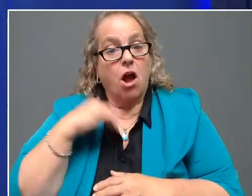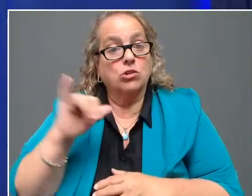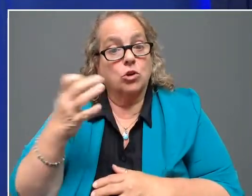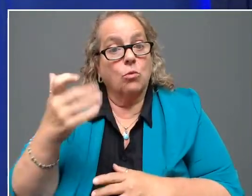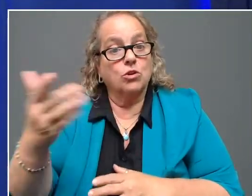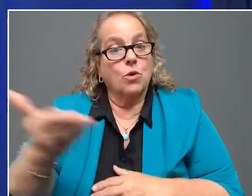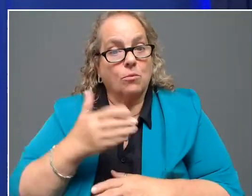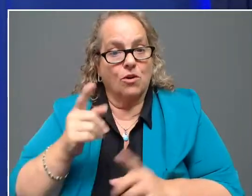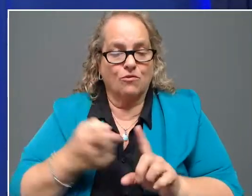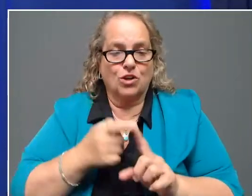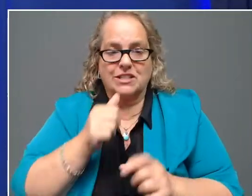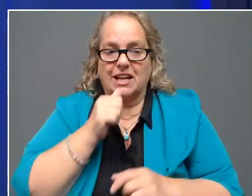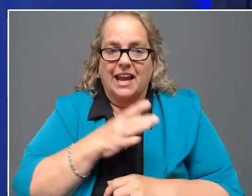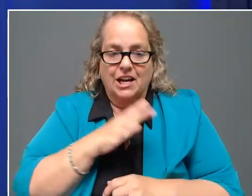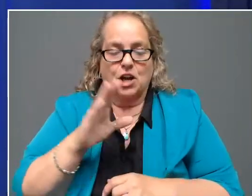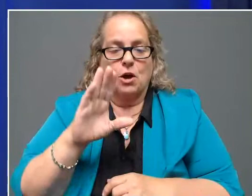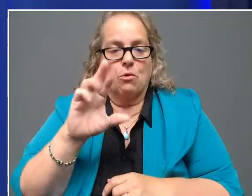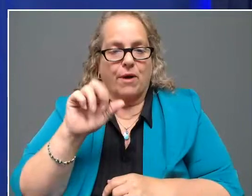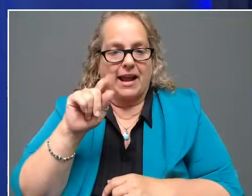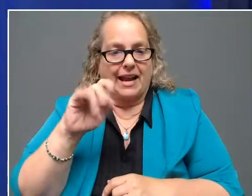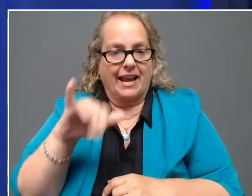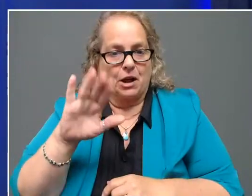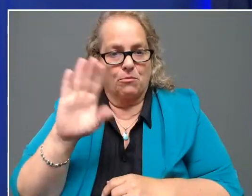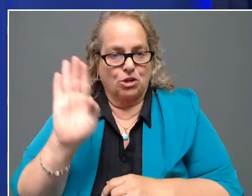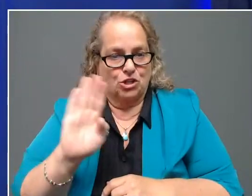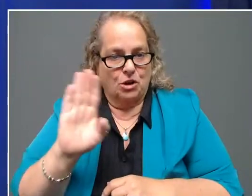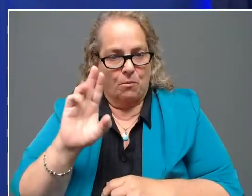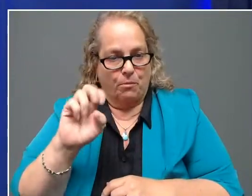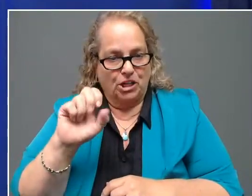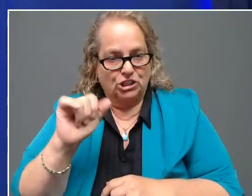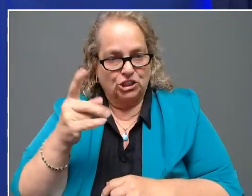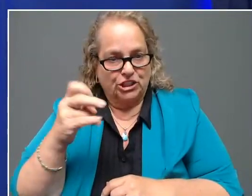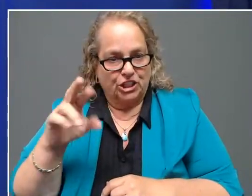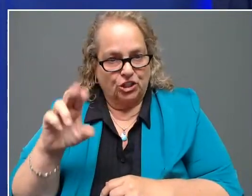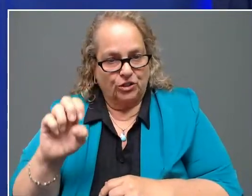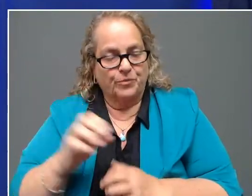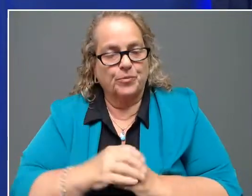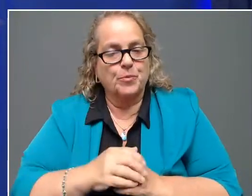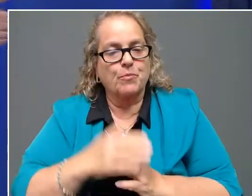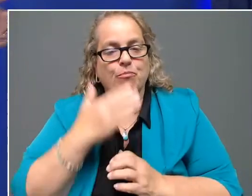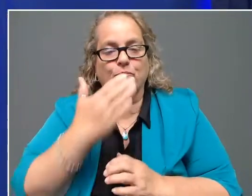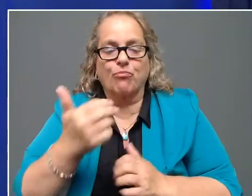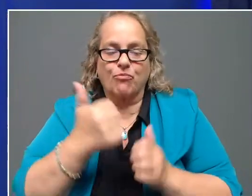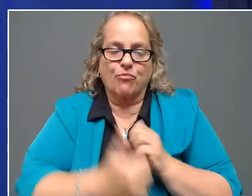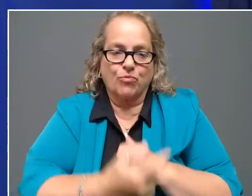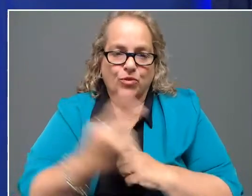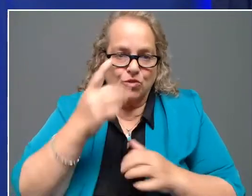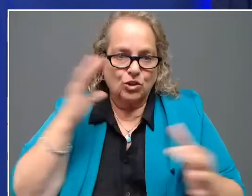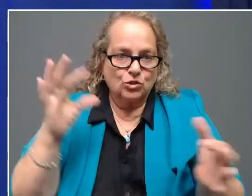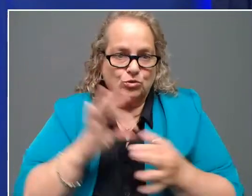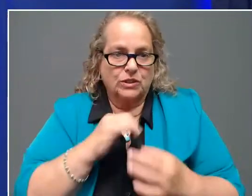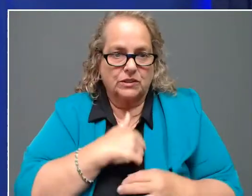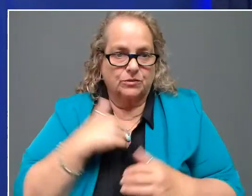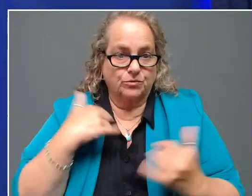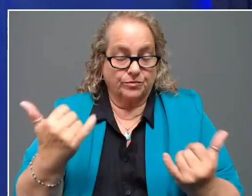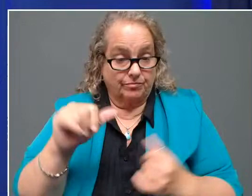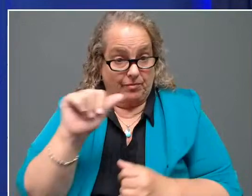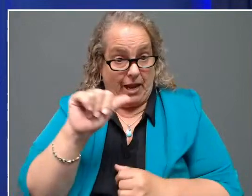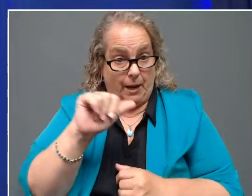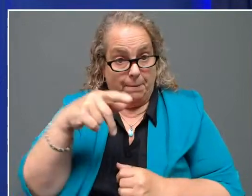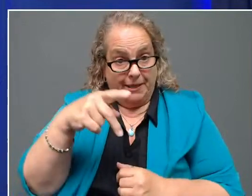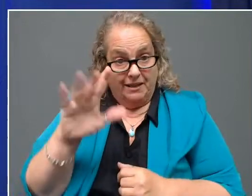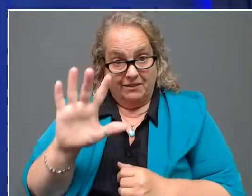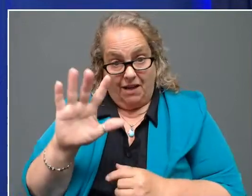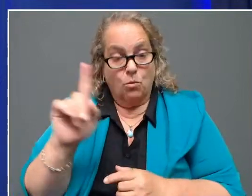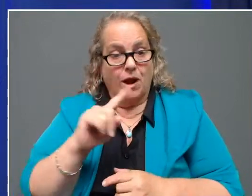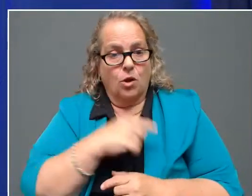Brittany Beshear. Thank you to everyone for joining us today. AP5, where we are today, is one of